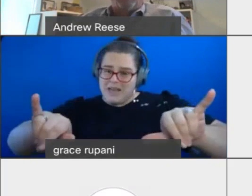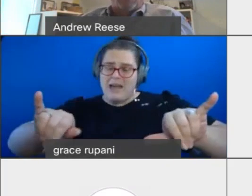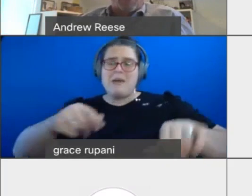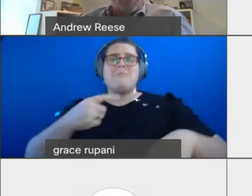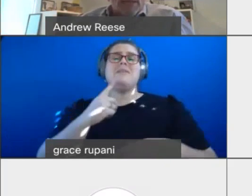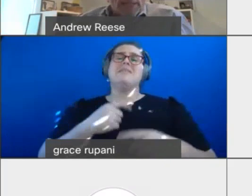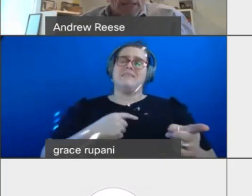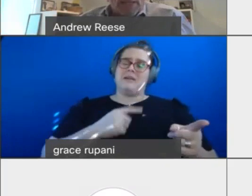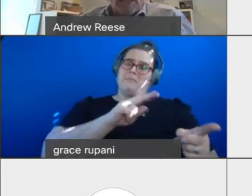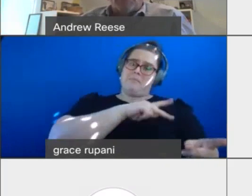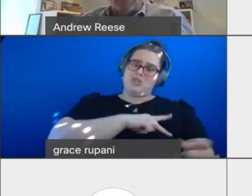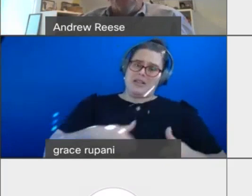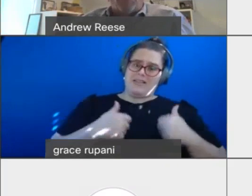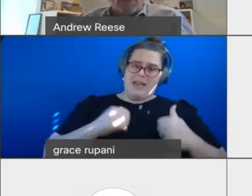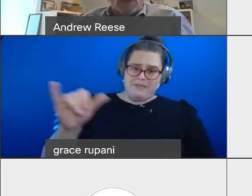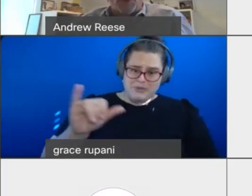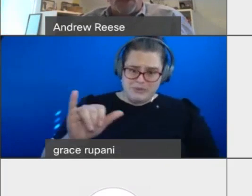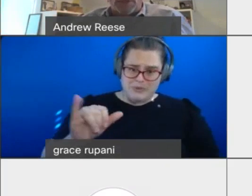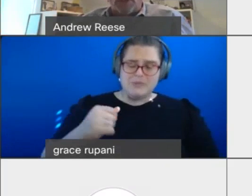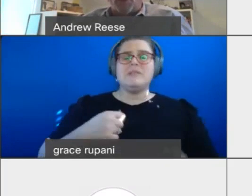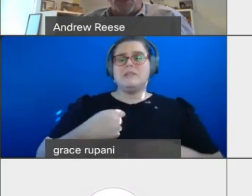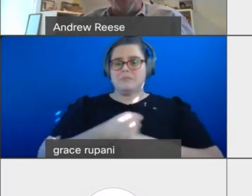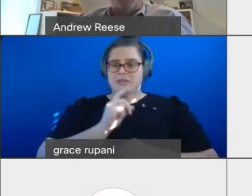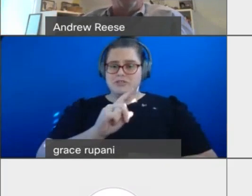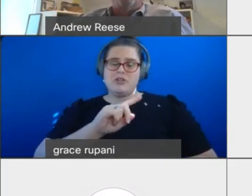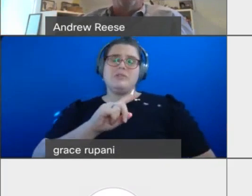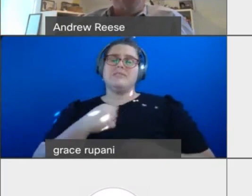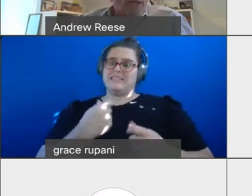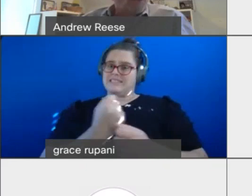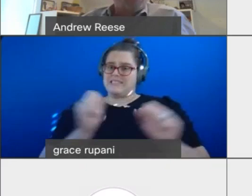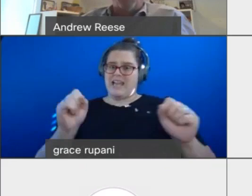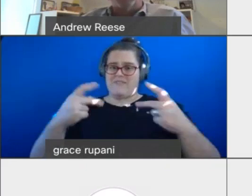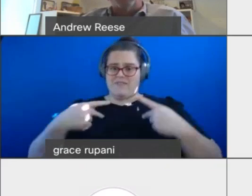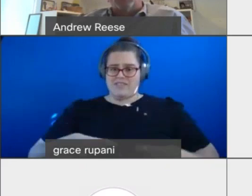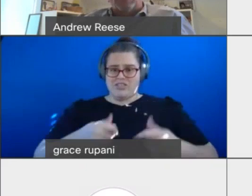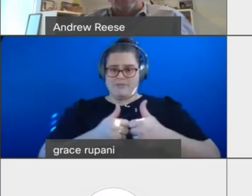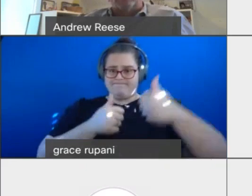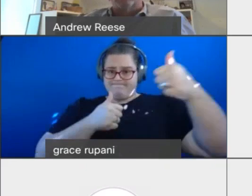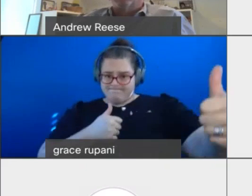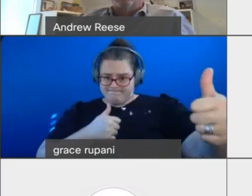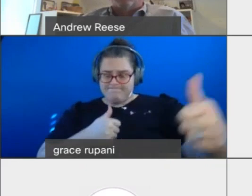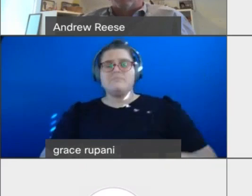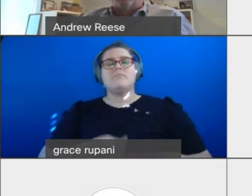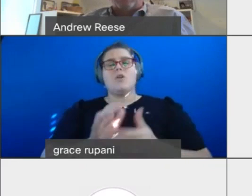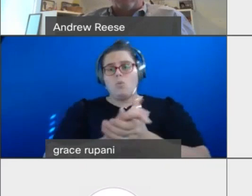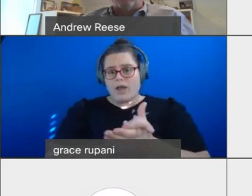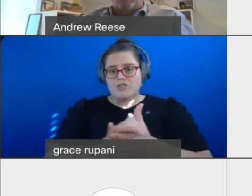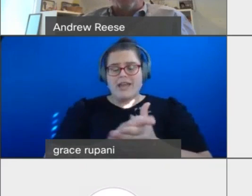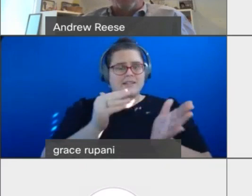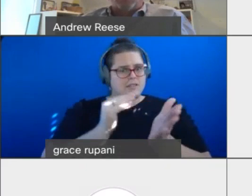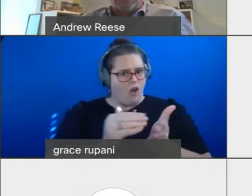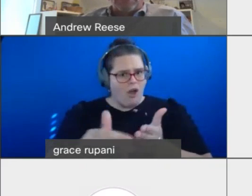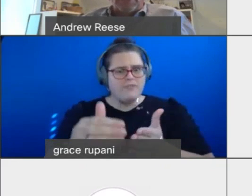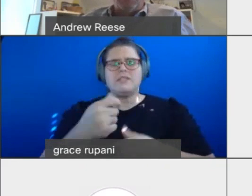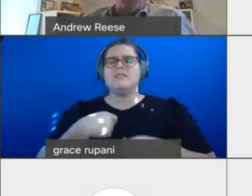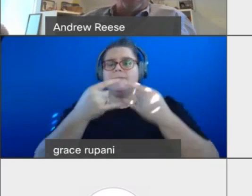covering, maintaining safe physical distance from people, regularly washing our hands, and that we